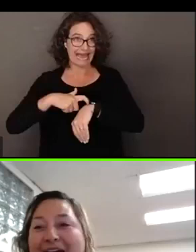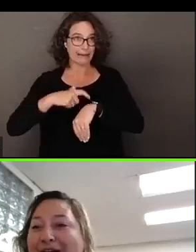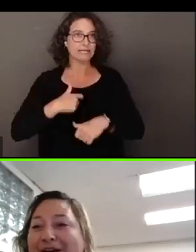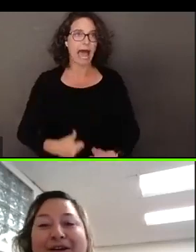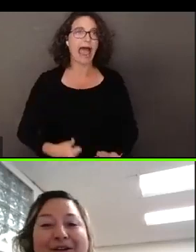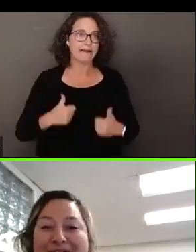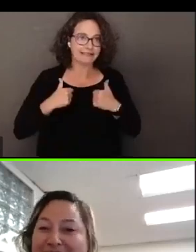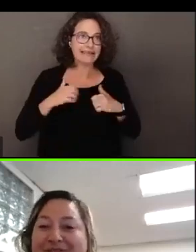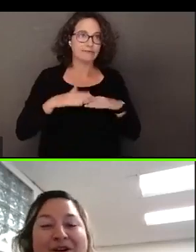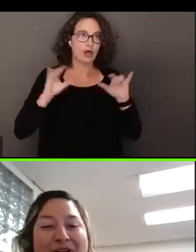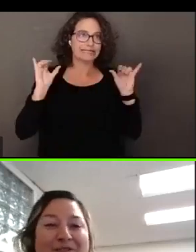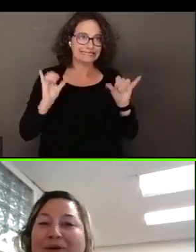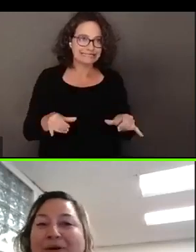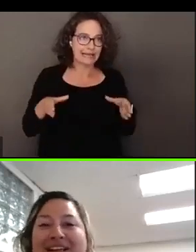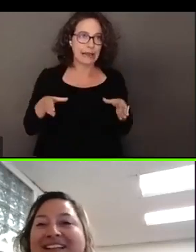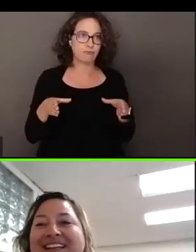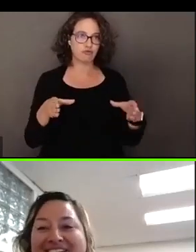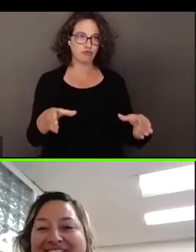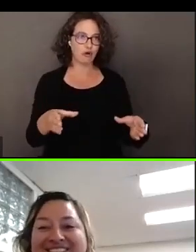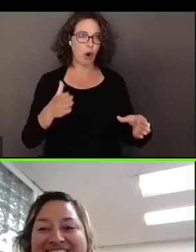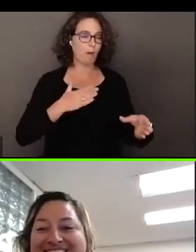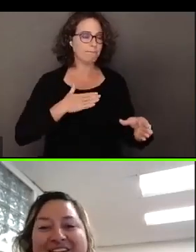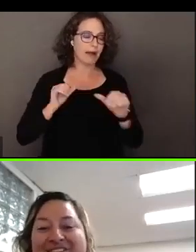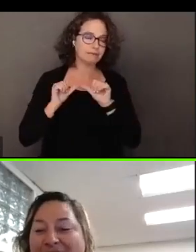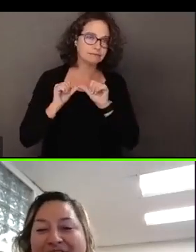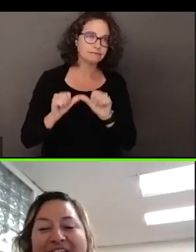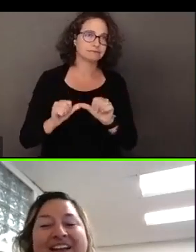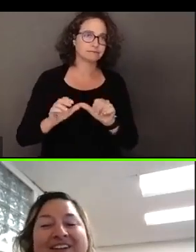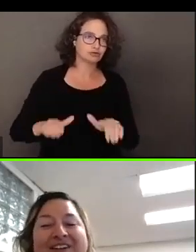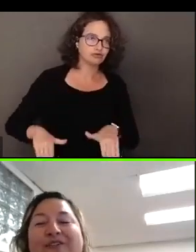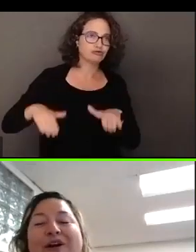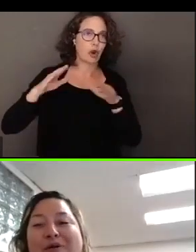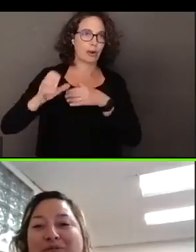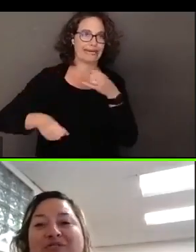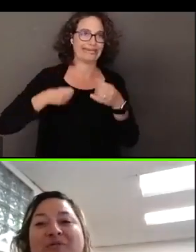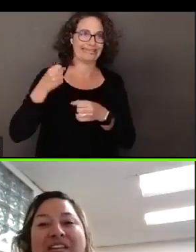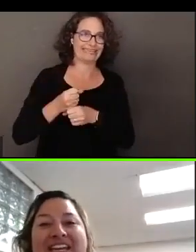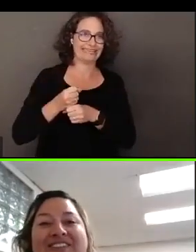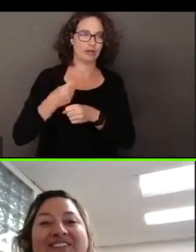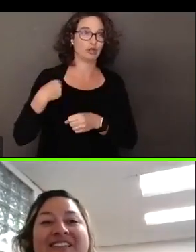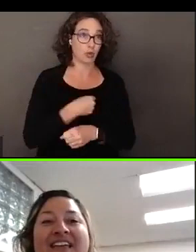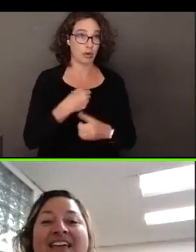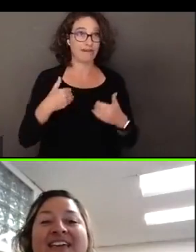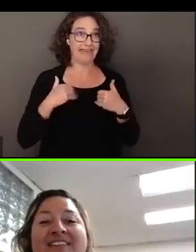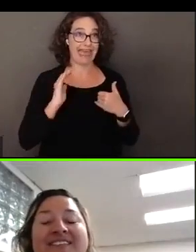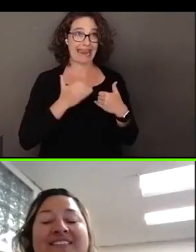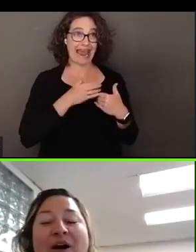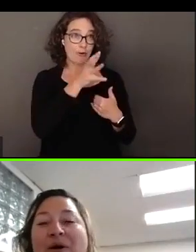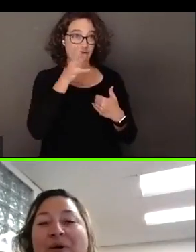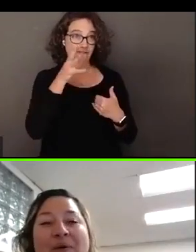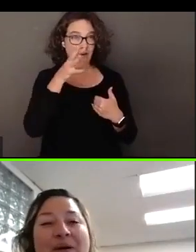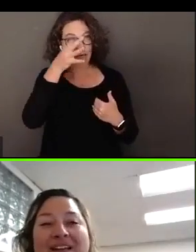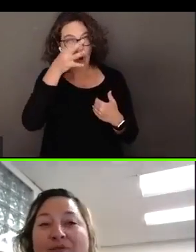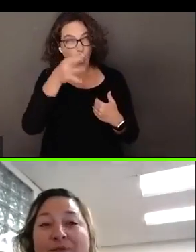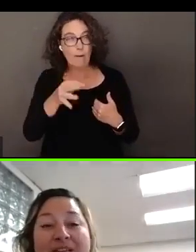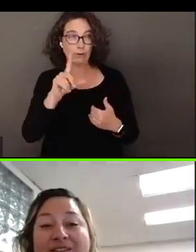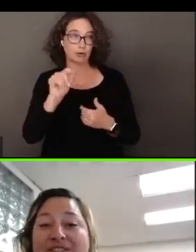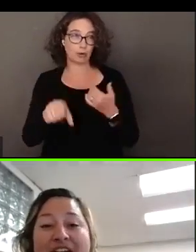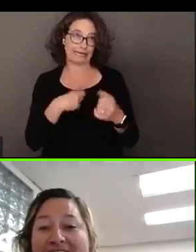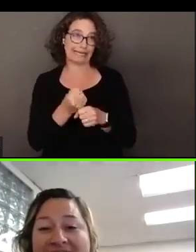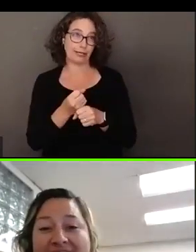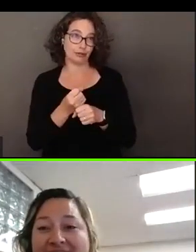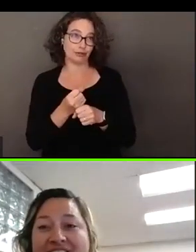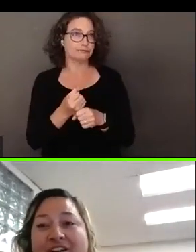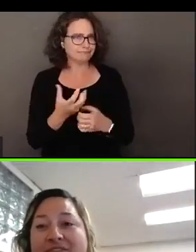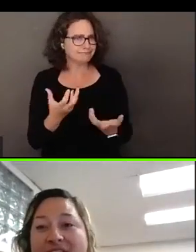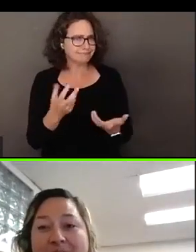our entire growing years and stuff that we've had on our farm almost 20 years. So we do